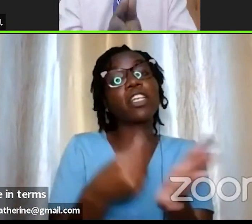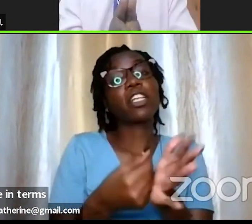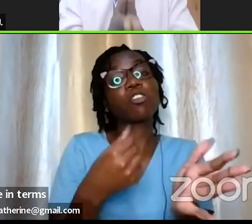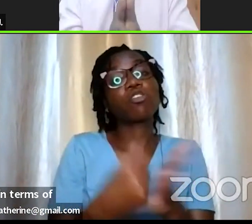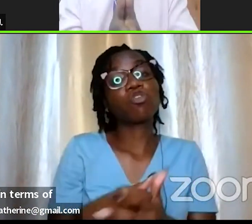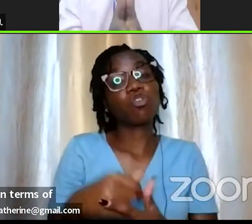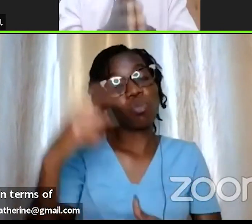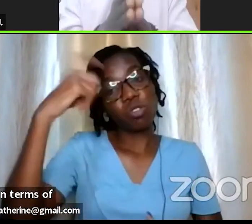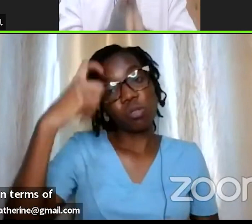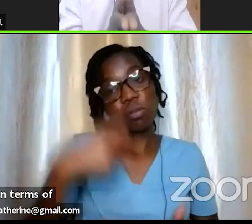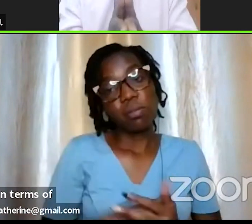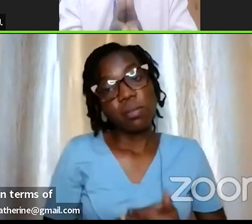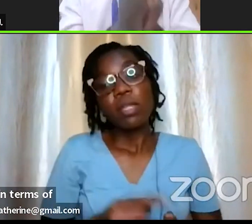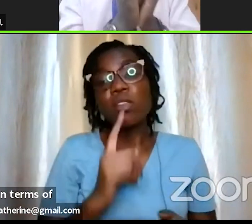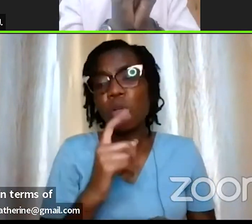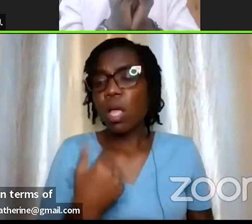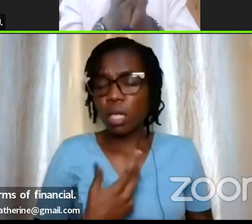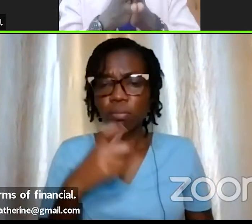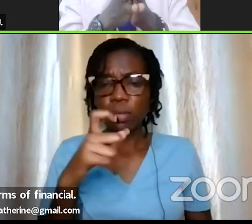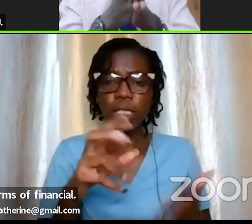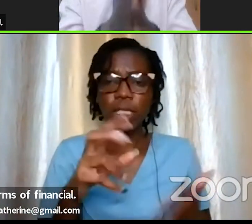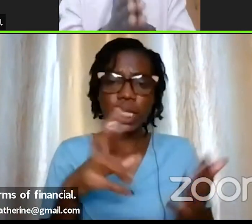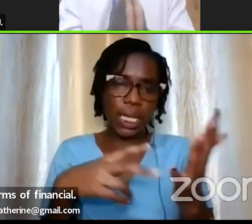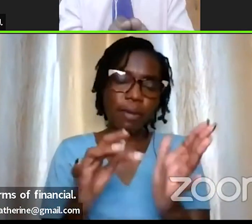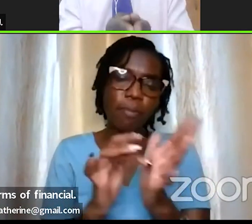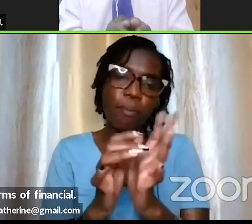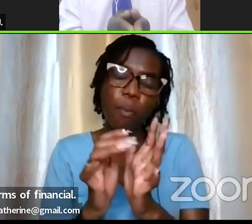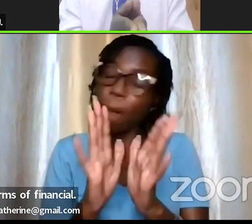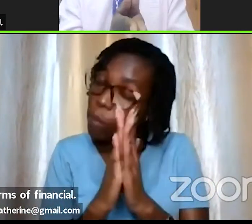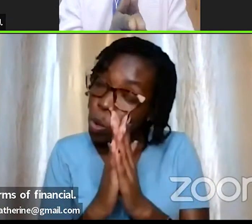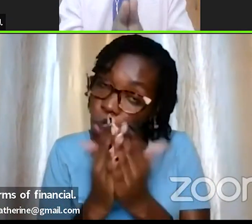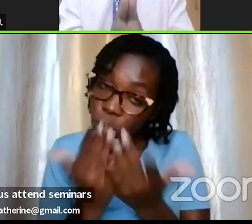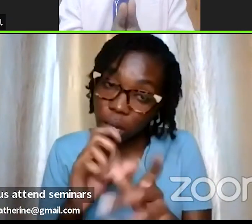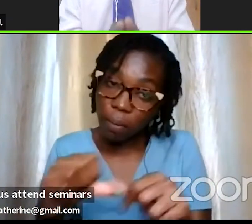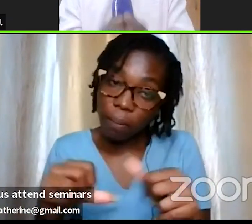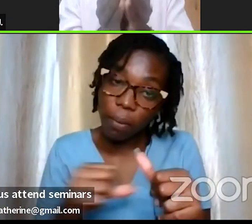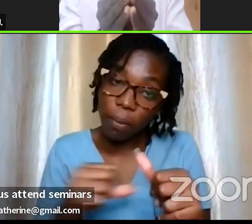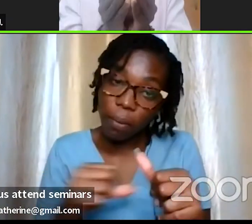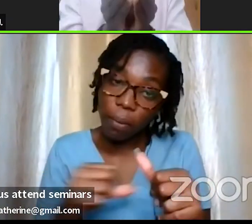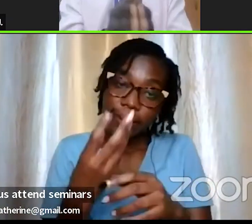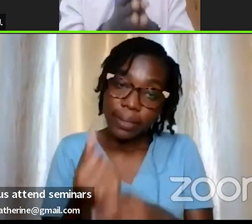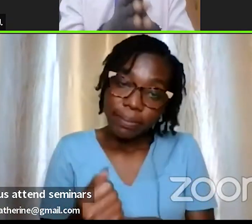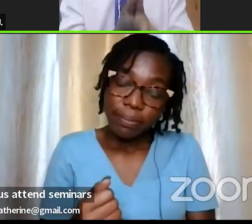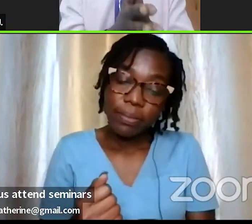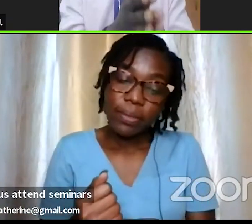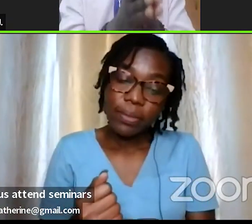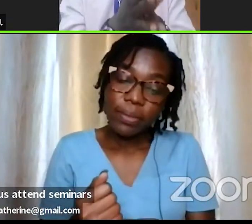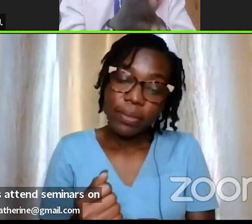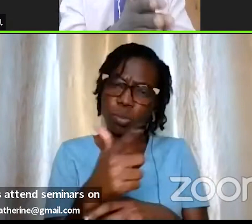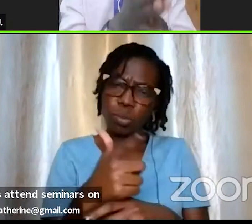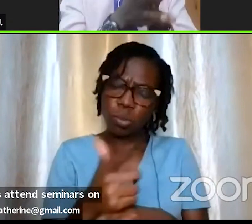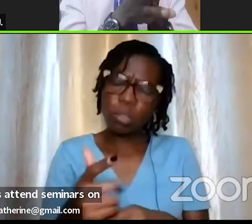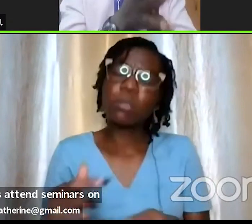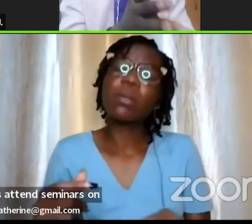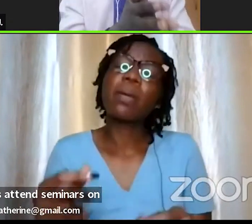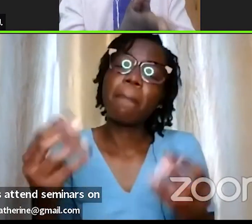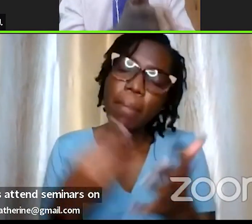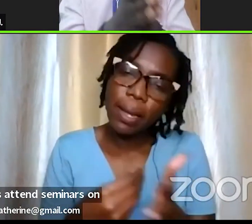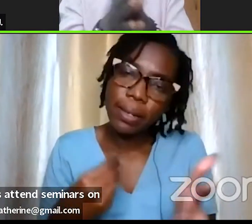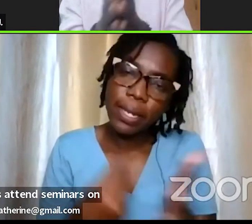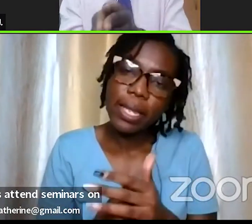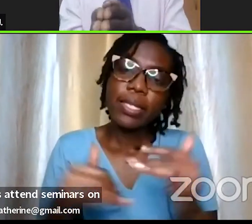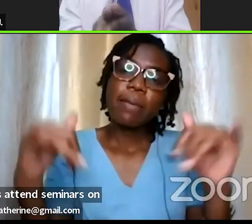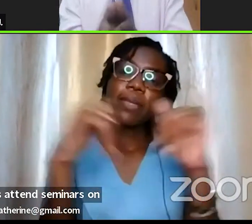read books on money. Let us attend seminars on money. Let us know how we should turn